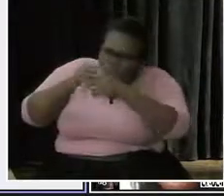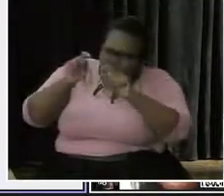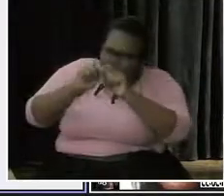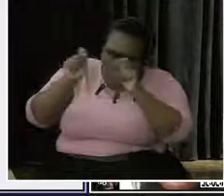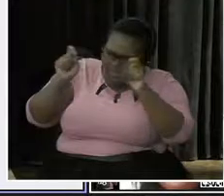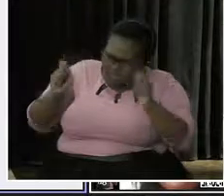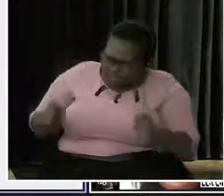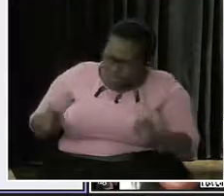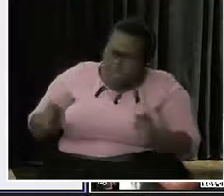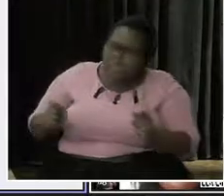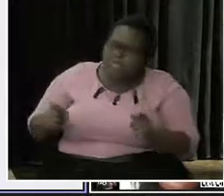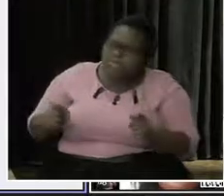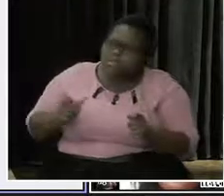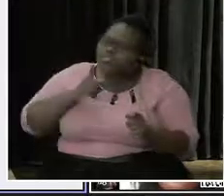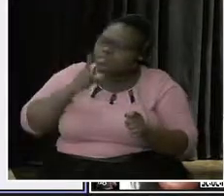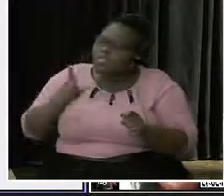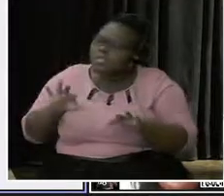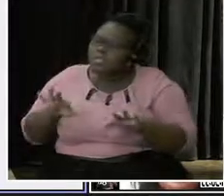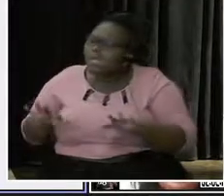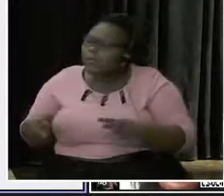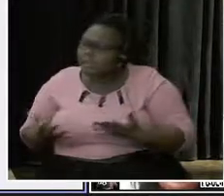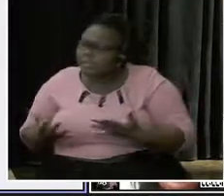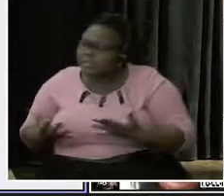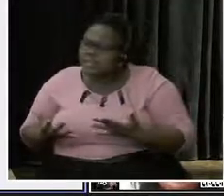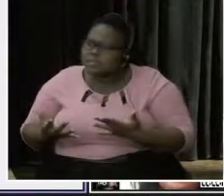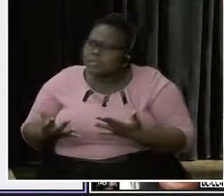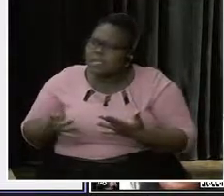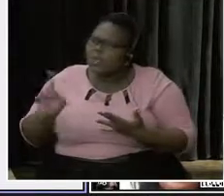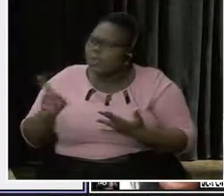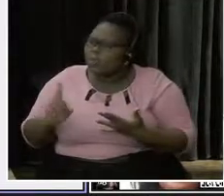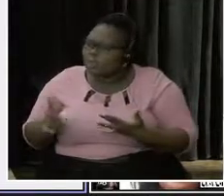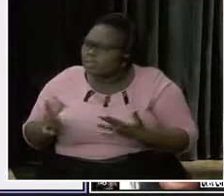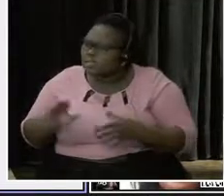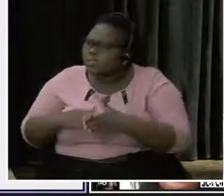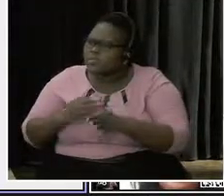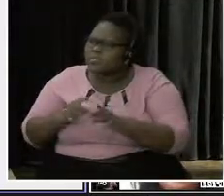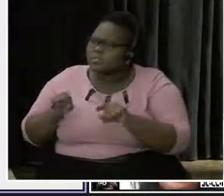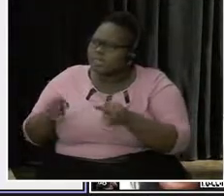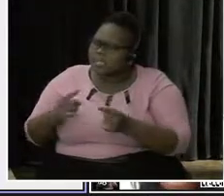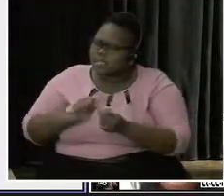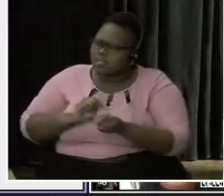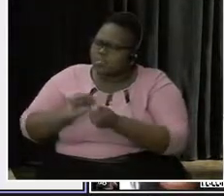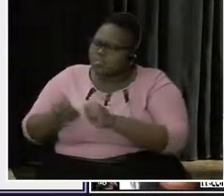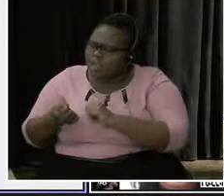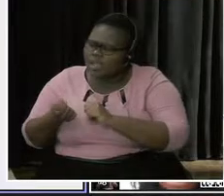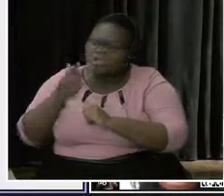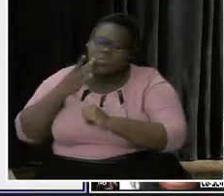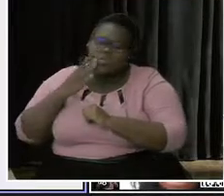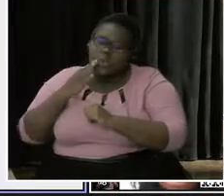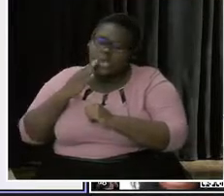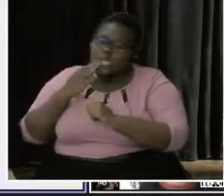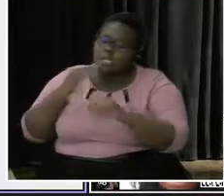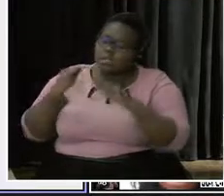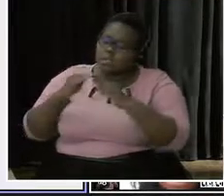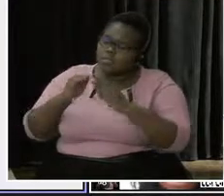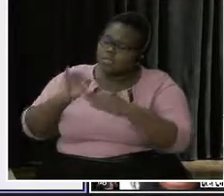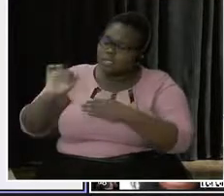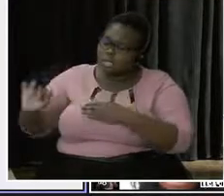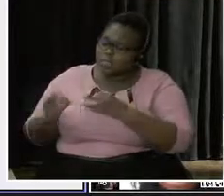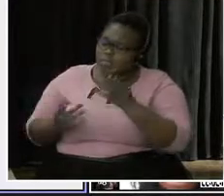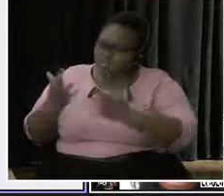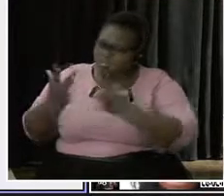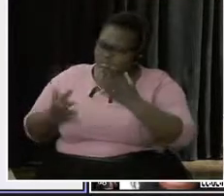senior citizens who cannot run, cannot hide for fear of their homes being set alight or looted, or buildings that are being